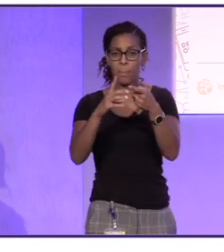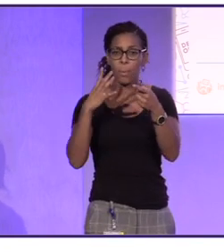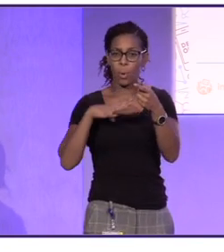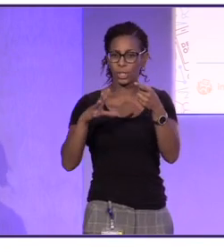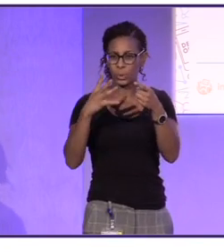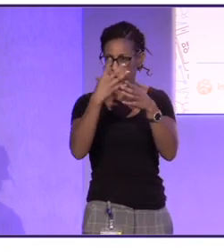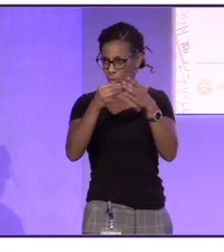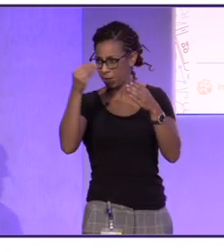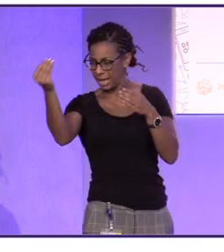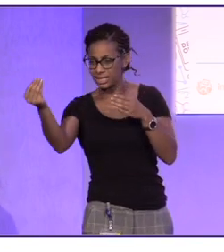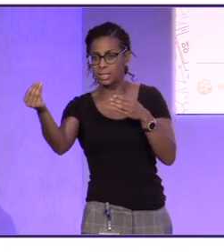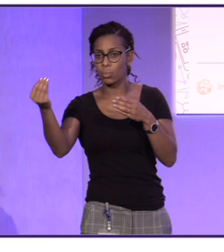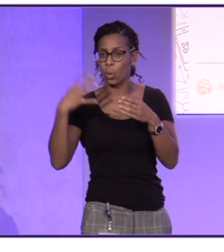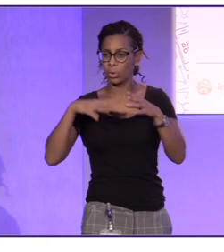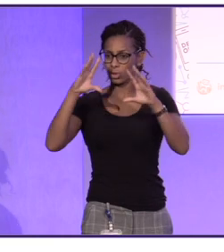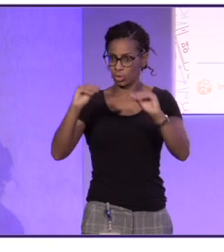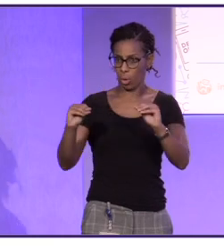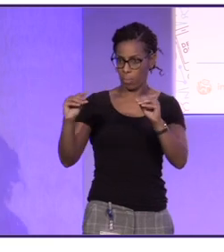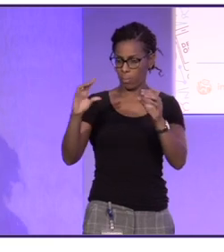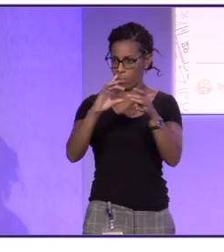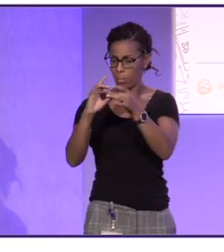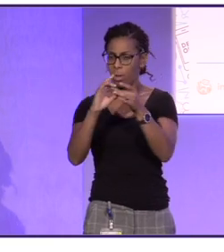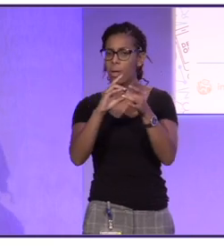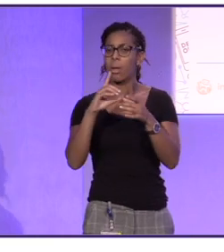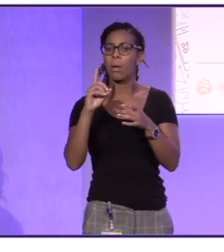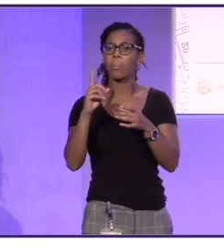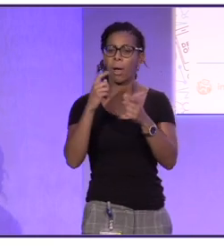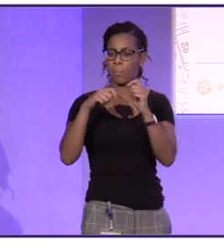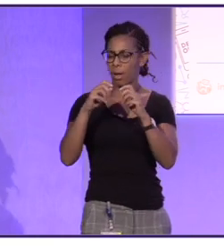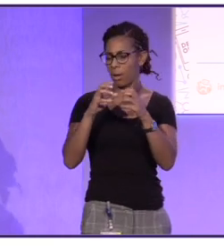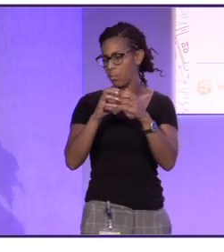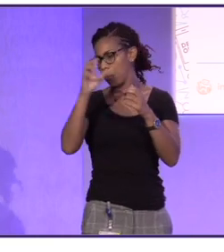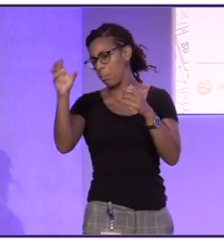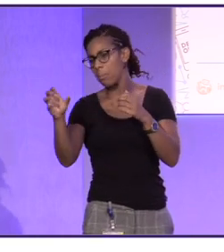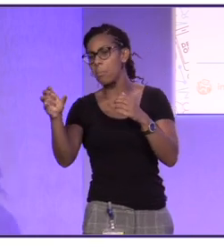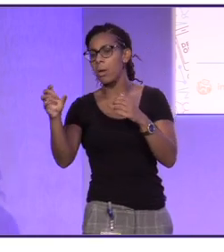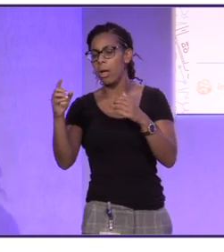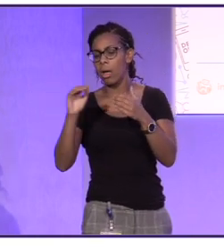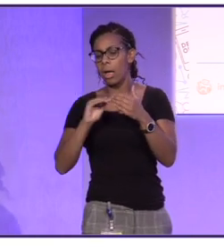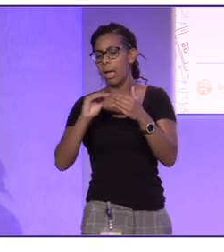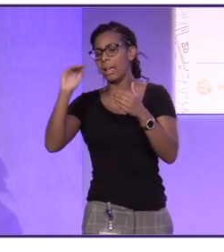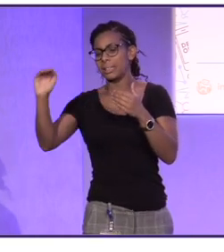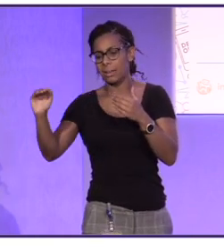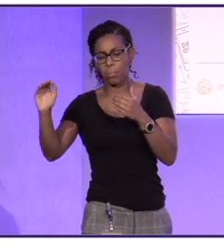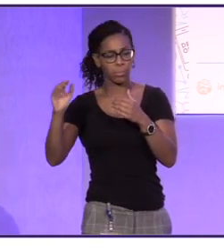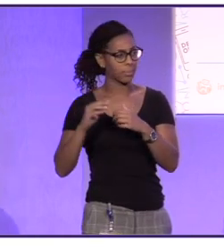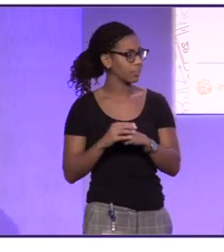there, but it can be a kind of a milestone, kind of a step in between. And therefore, we did not stop